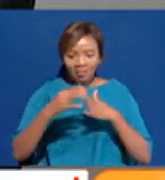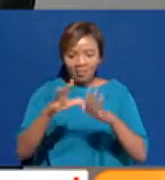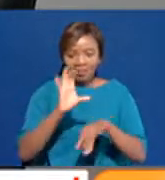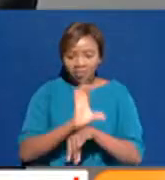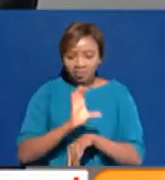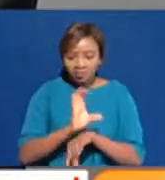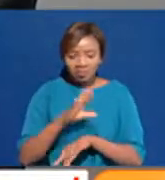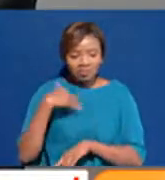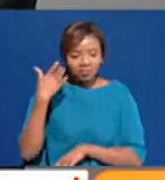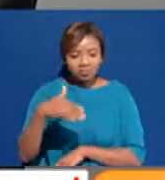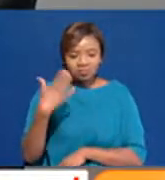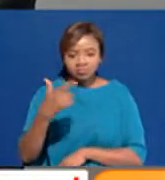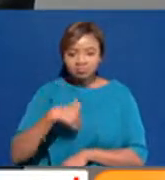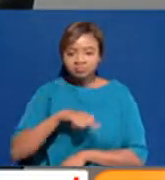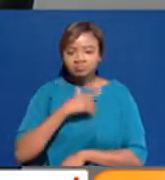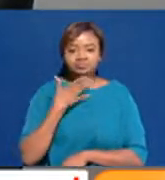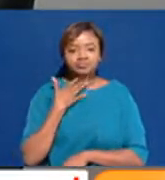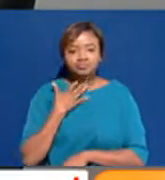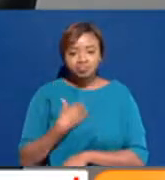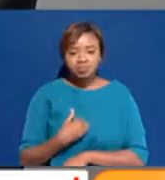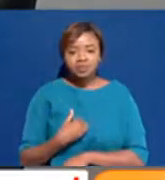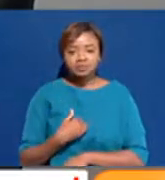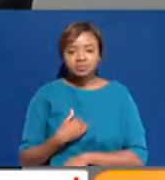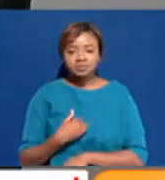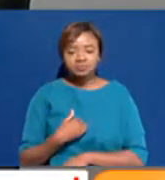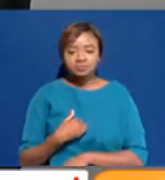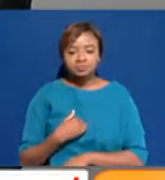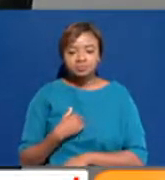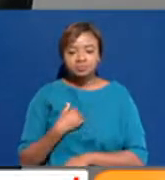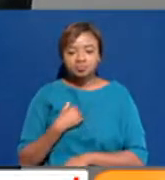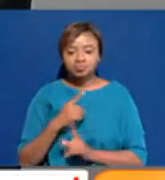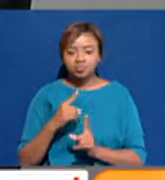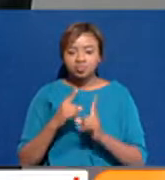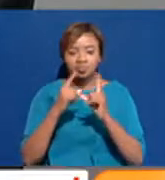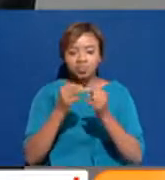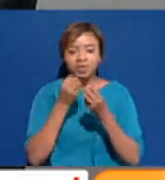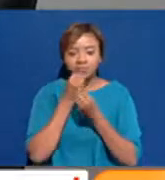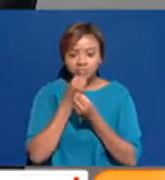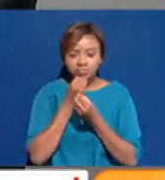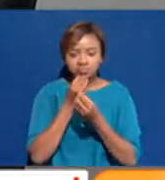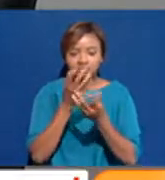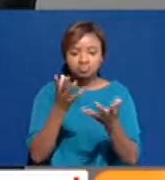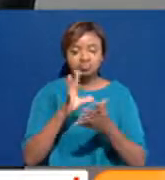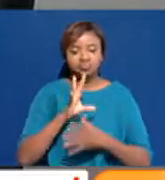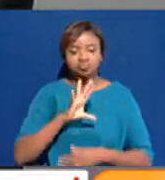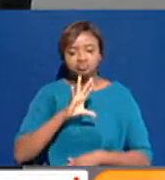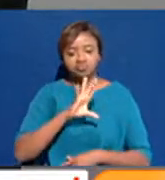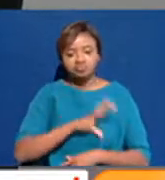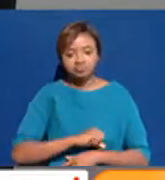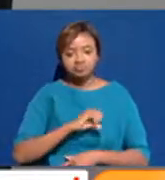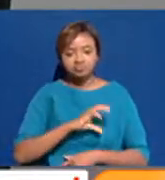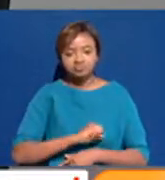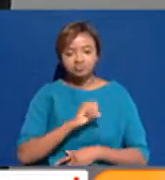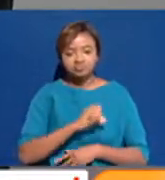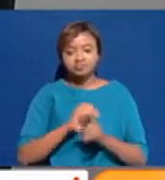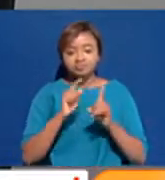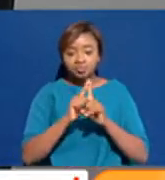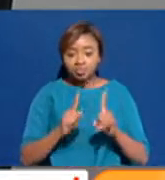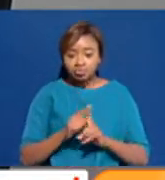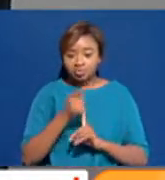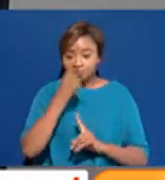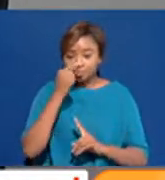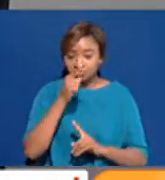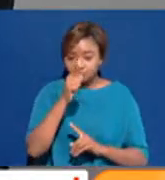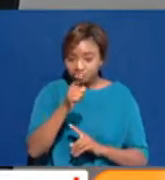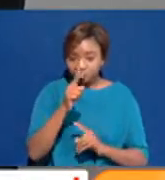have always wanted to put across a message of tolerance. And that the fact that you've won and